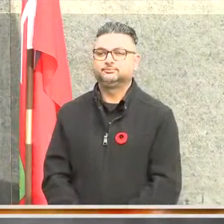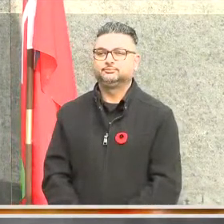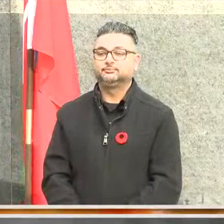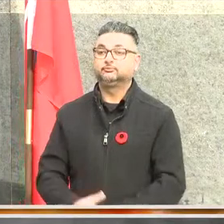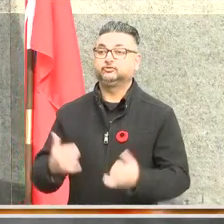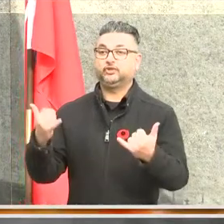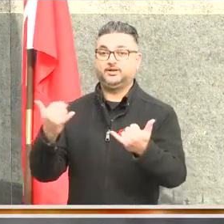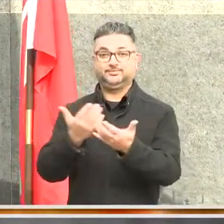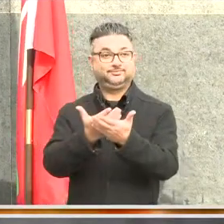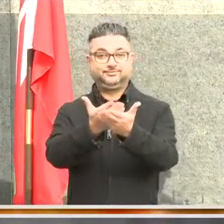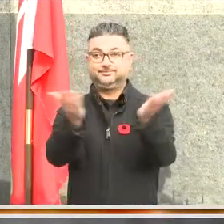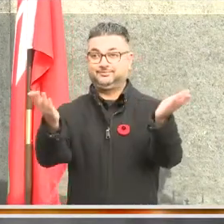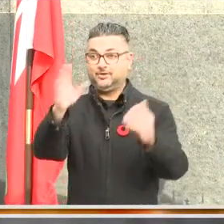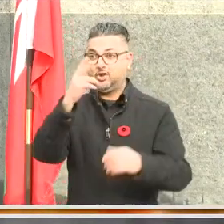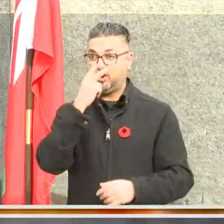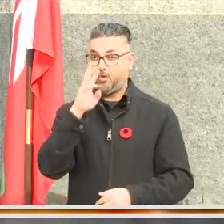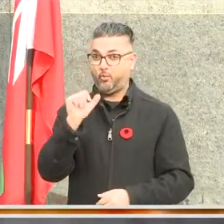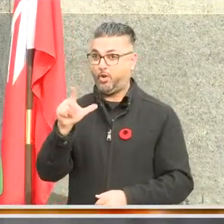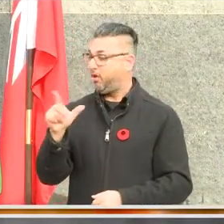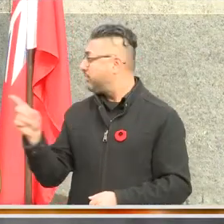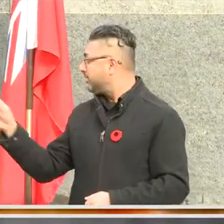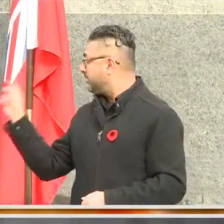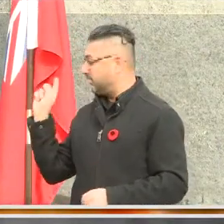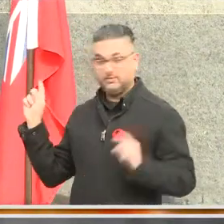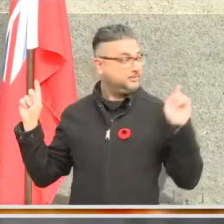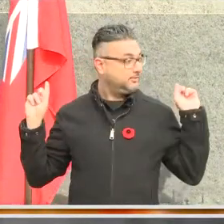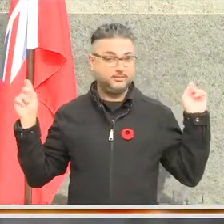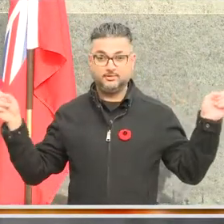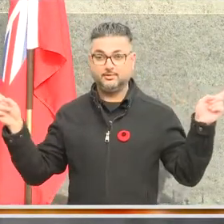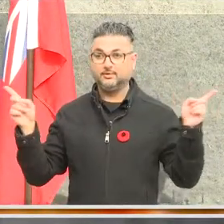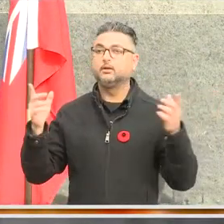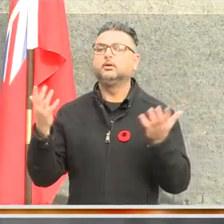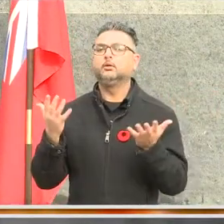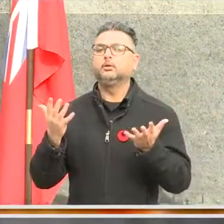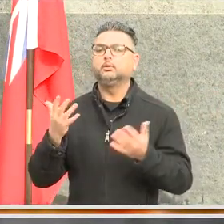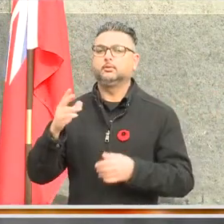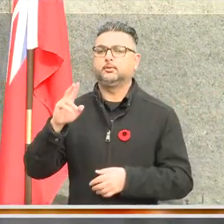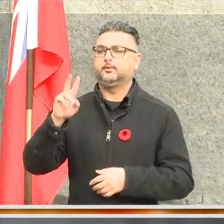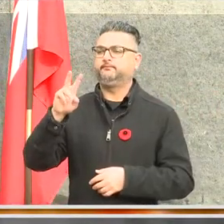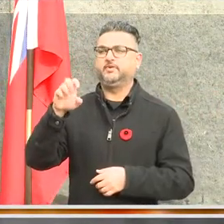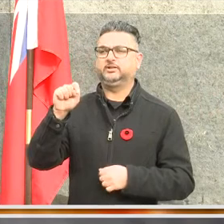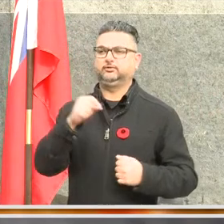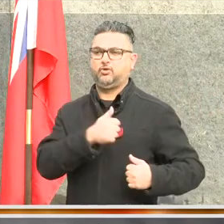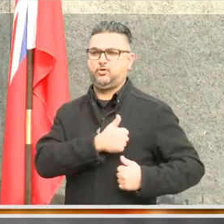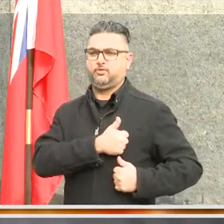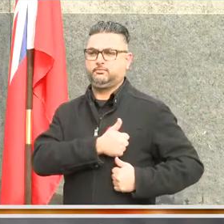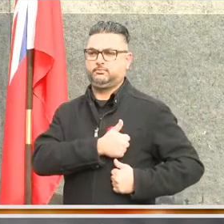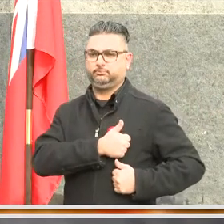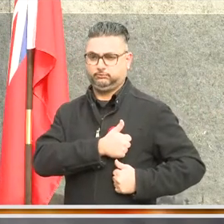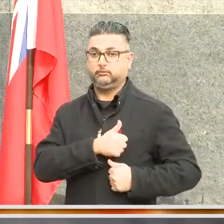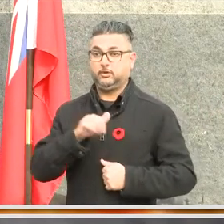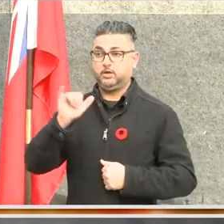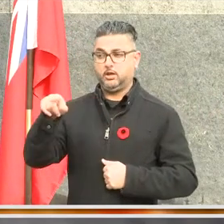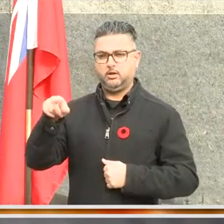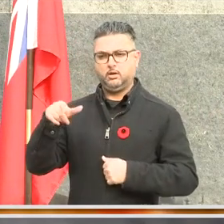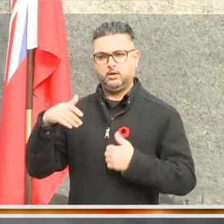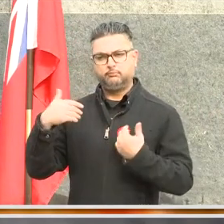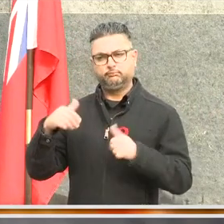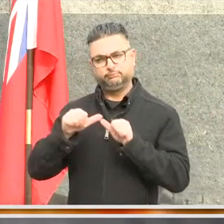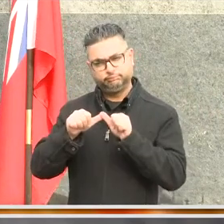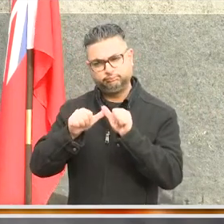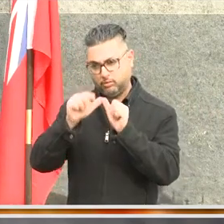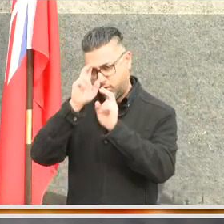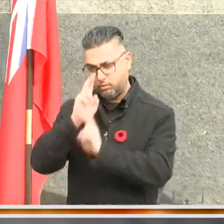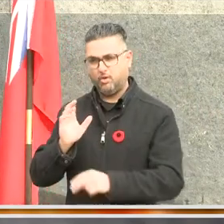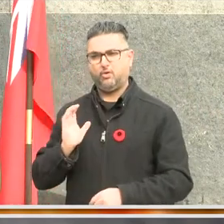built in 2006. This powerful structure is a lasting tribute to our veteran. It serves